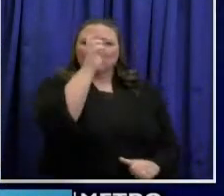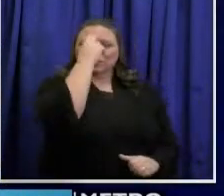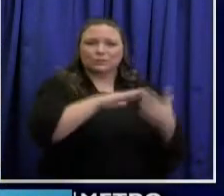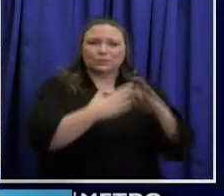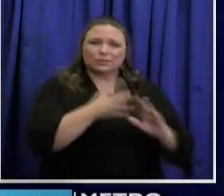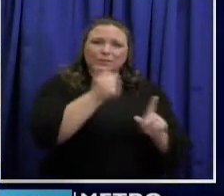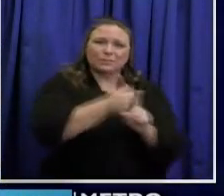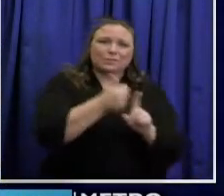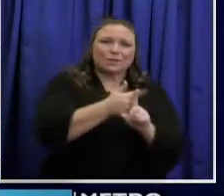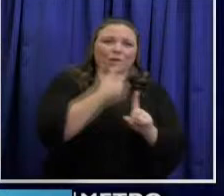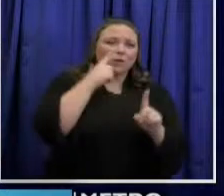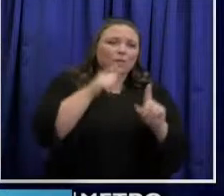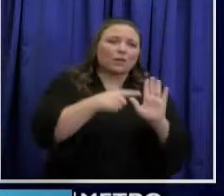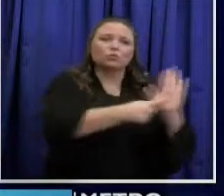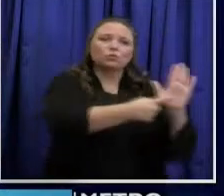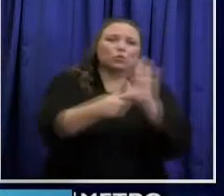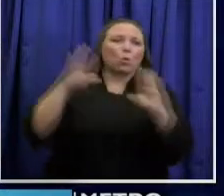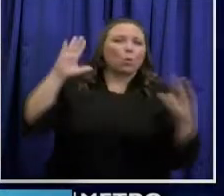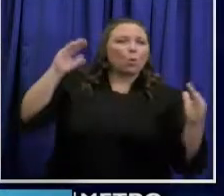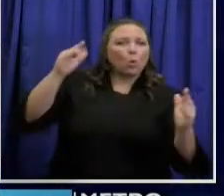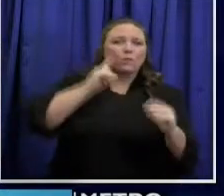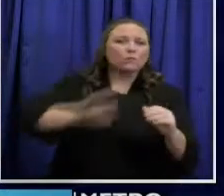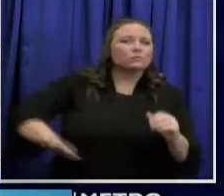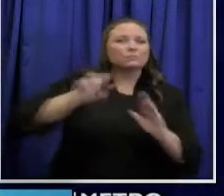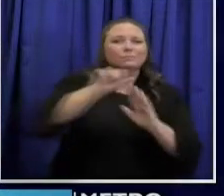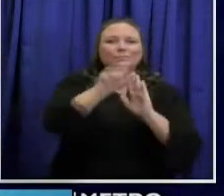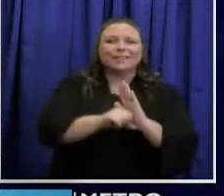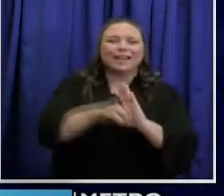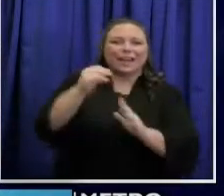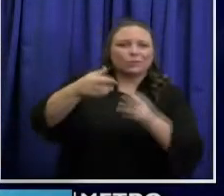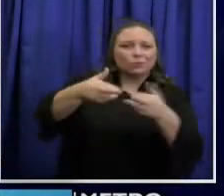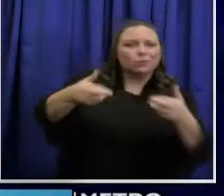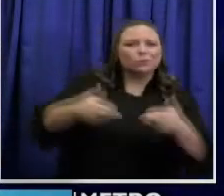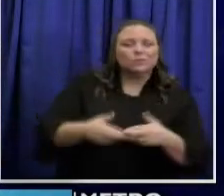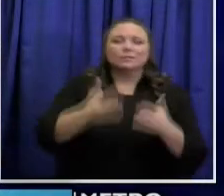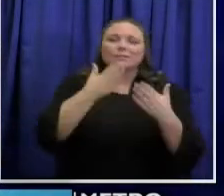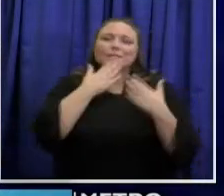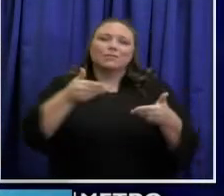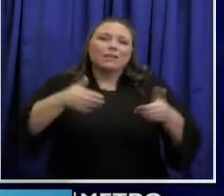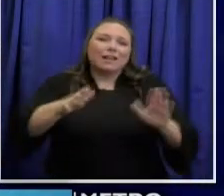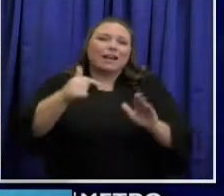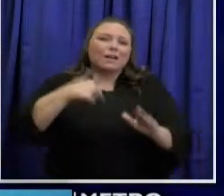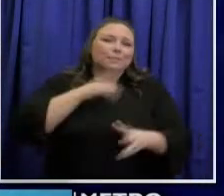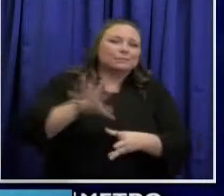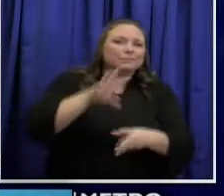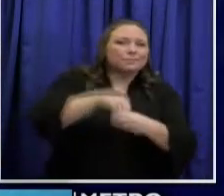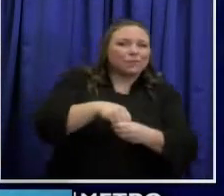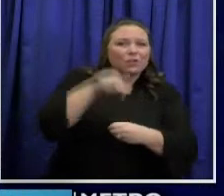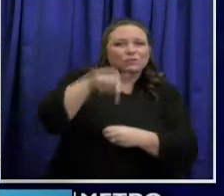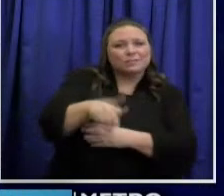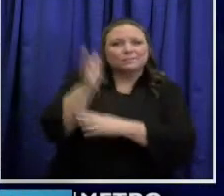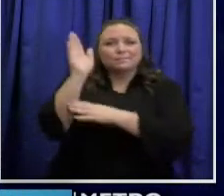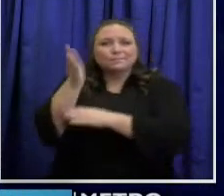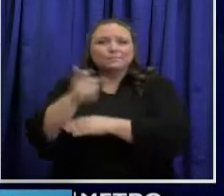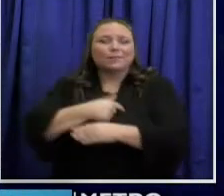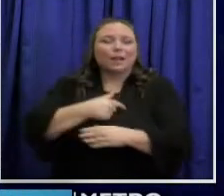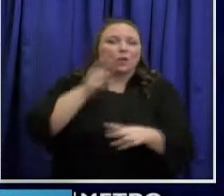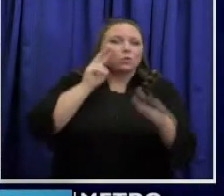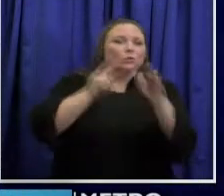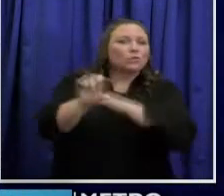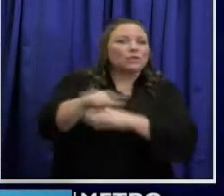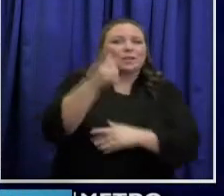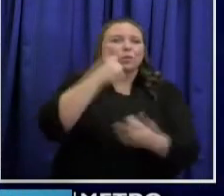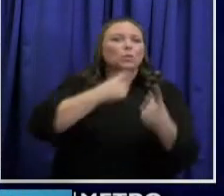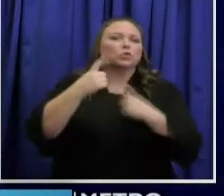a beacon of hope for the entire state, for the entire region. So thank you for letting me participate in this call, and I look forward to any questions that there might